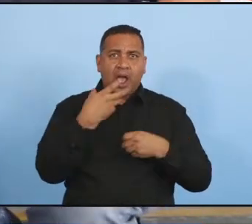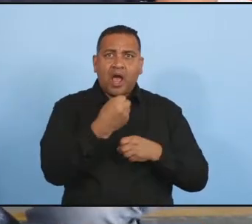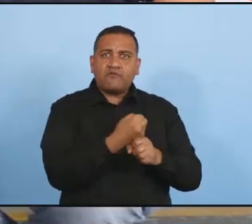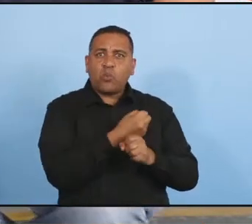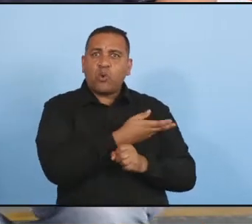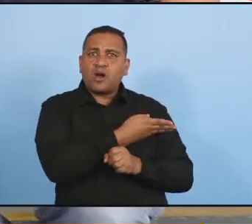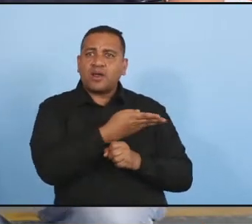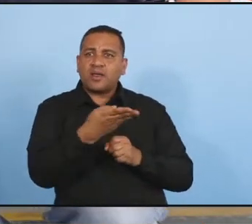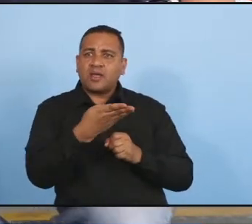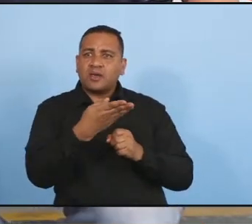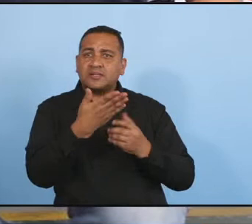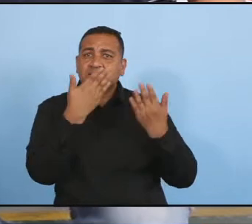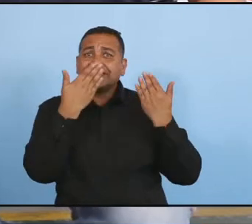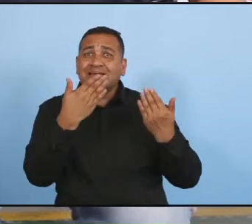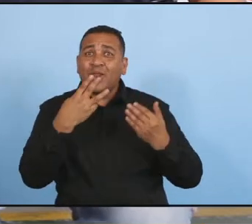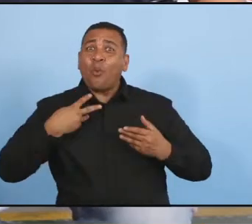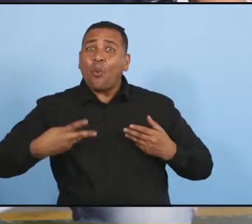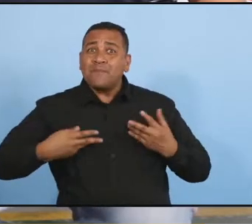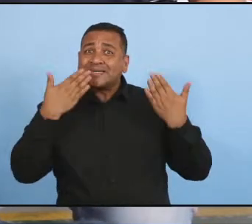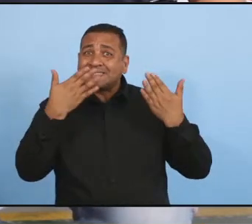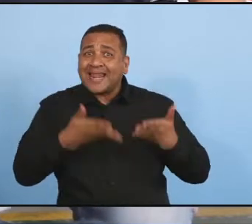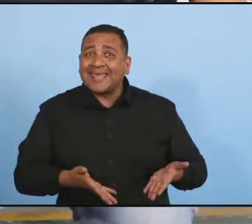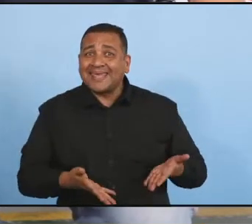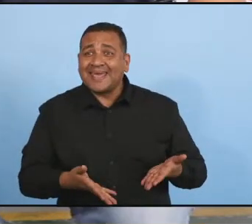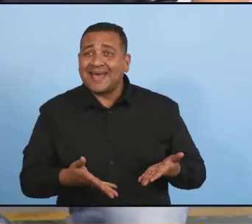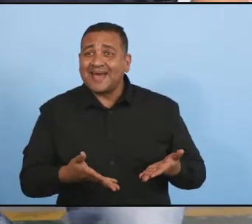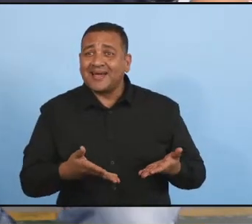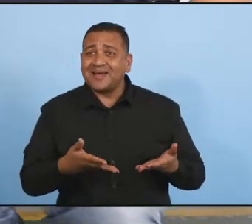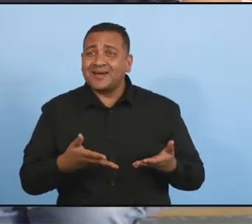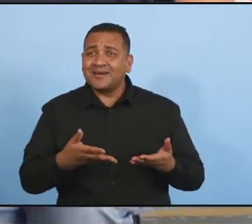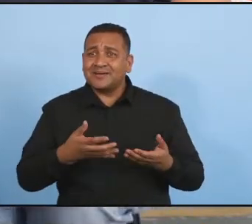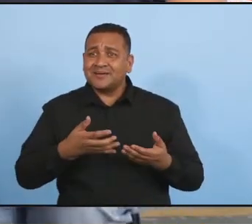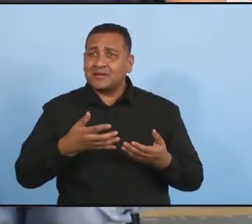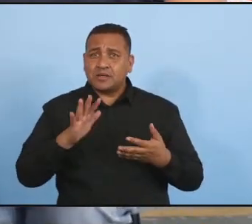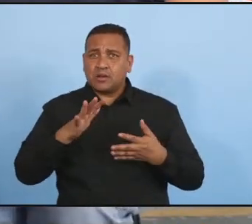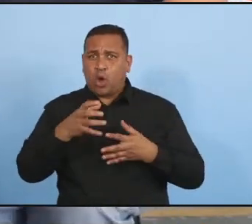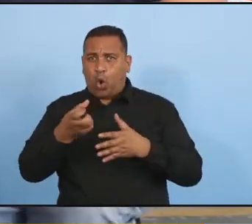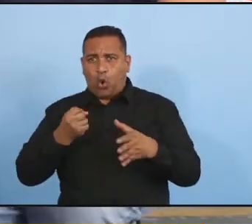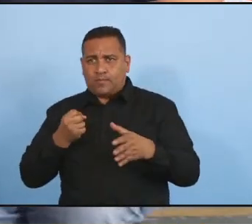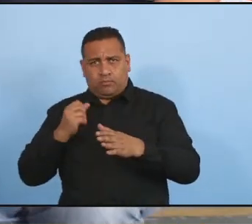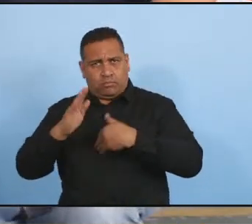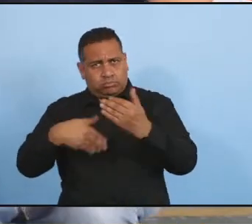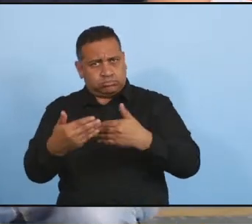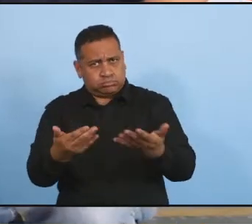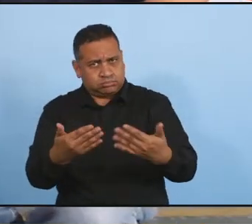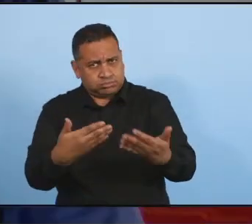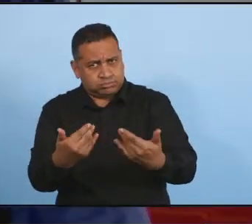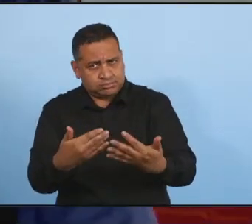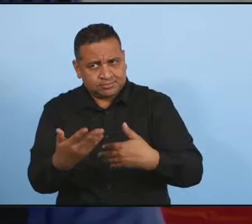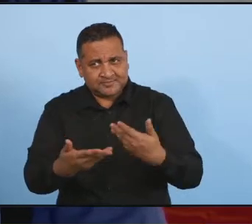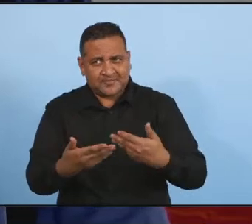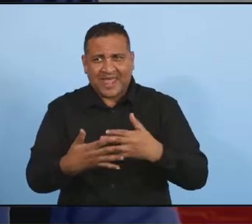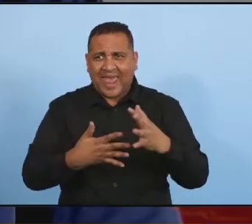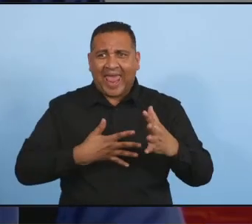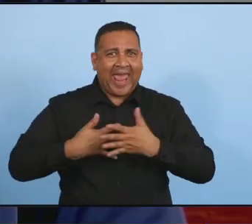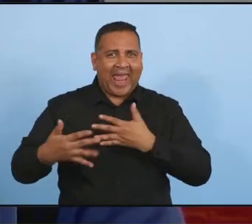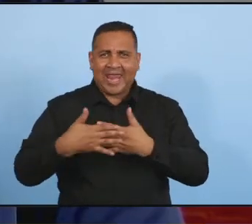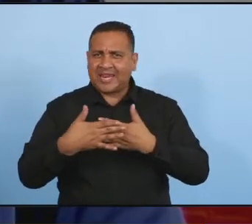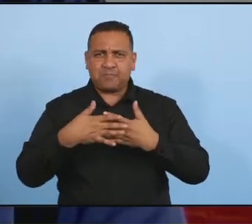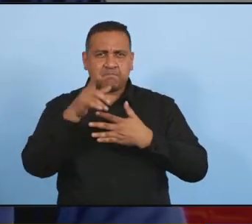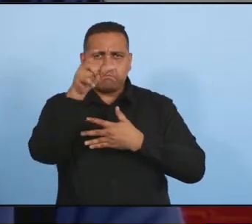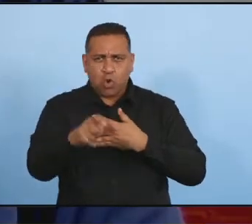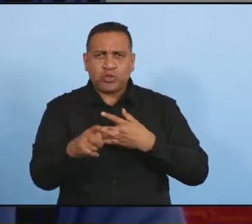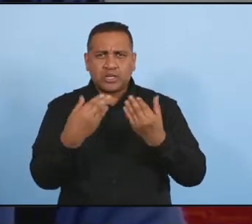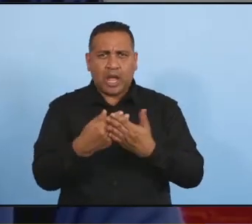what, ladies, don't let anything hold you back. You can also do this, definitely. But there's the funniest thing is because when as we arrived,